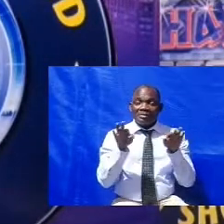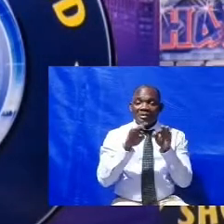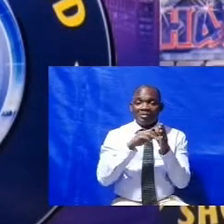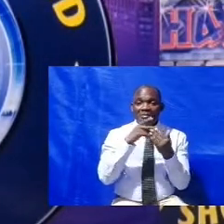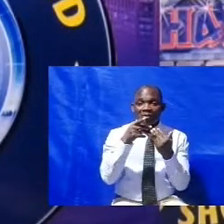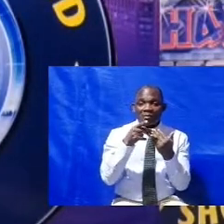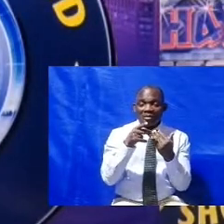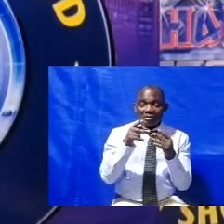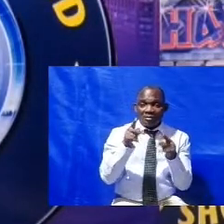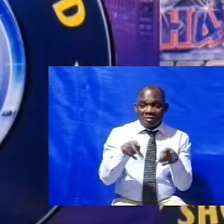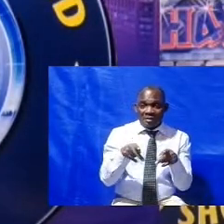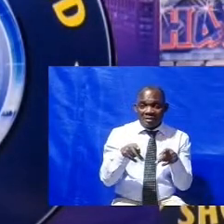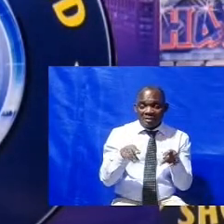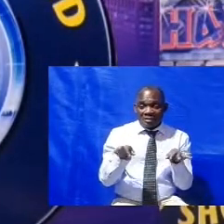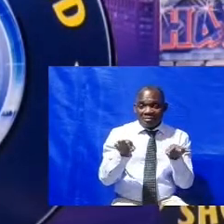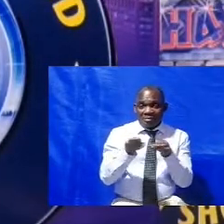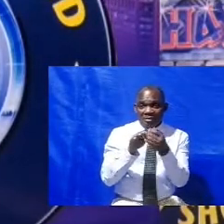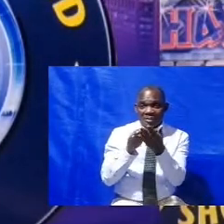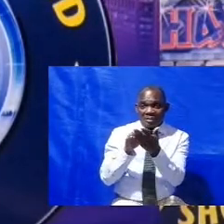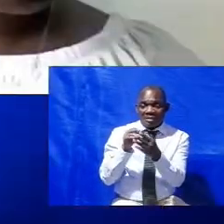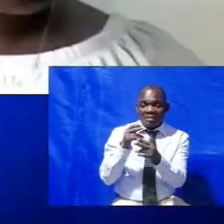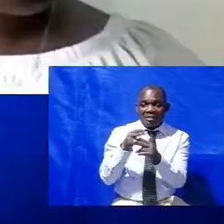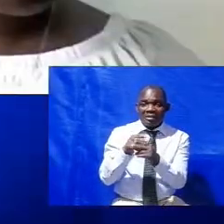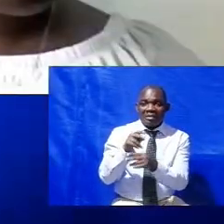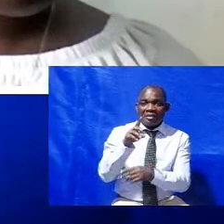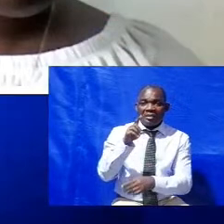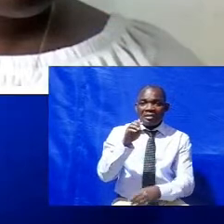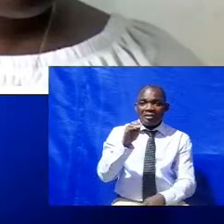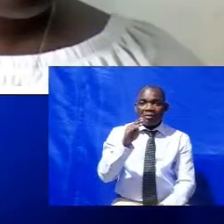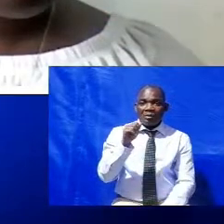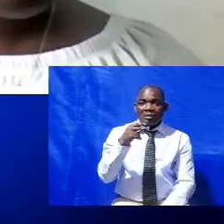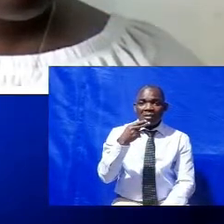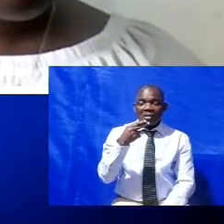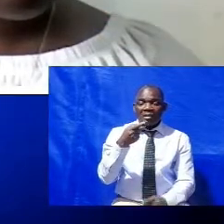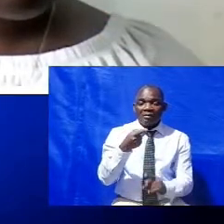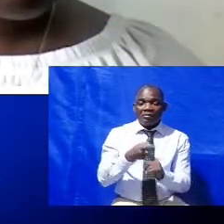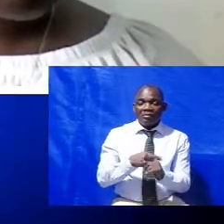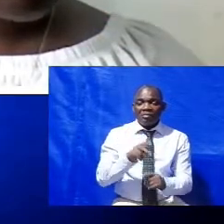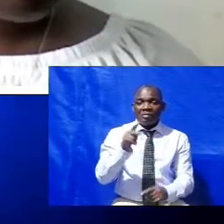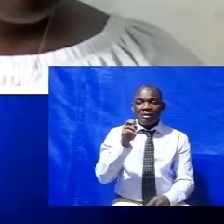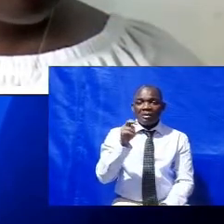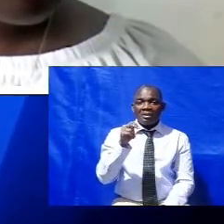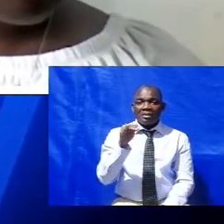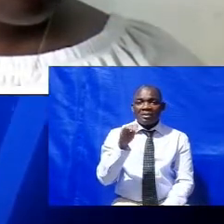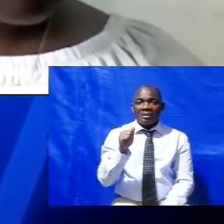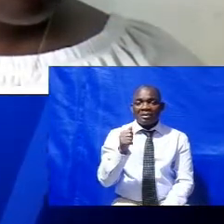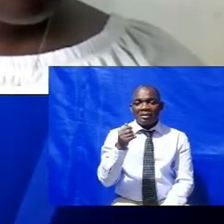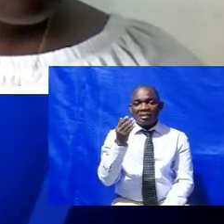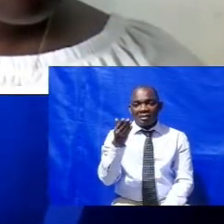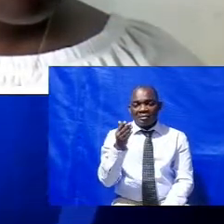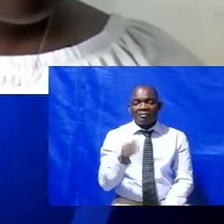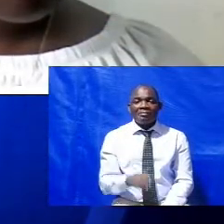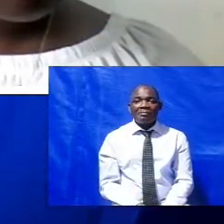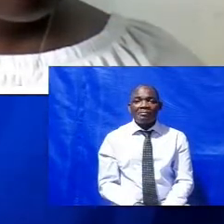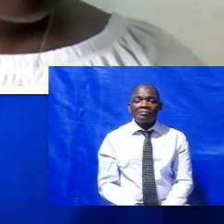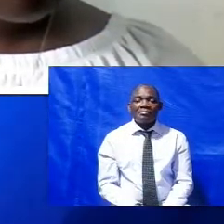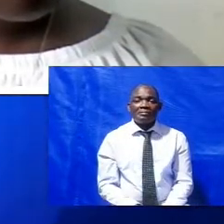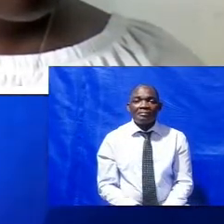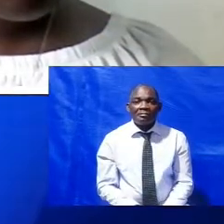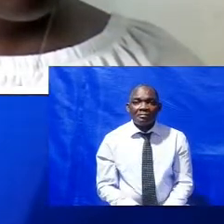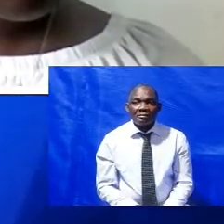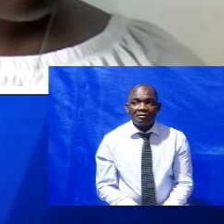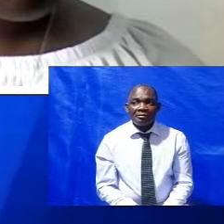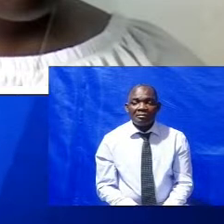show with a very incredible personality. Deborah Joy Juma is my good friend, my special guest for